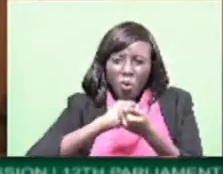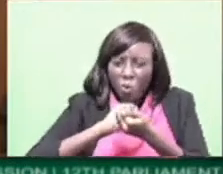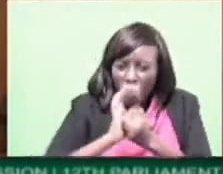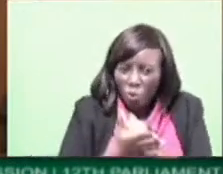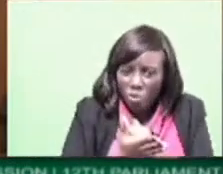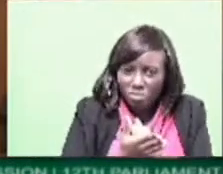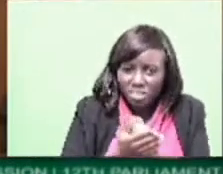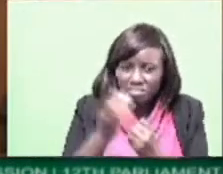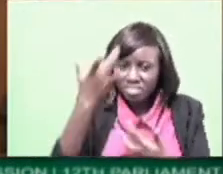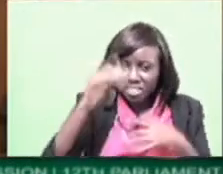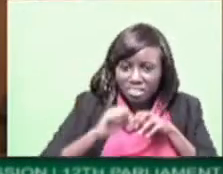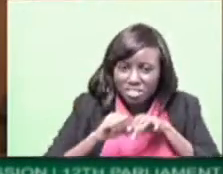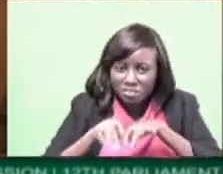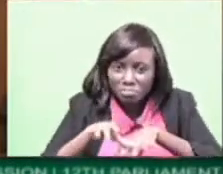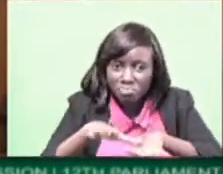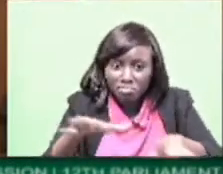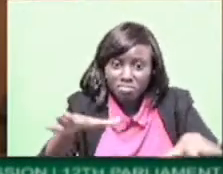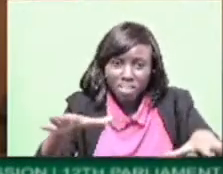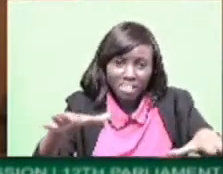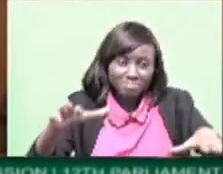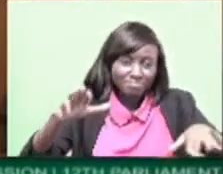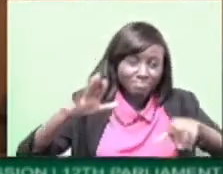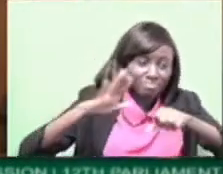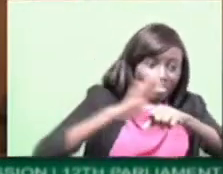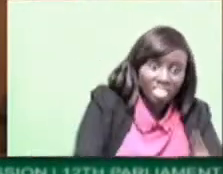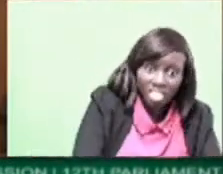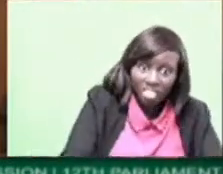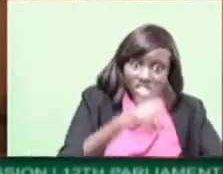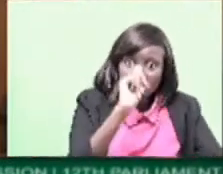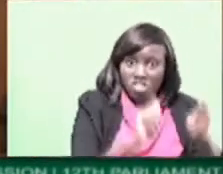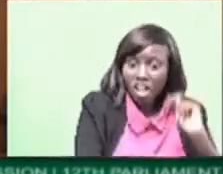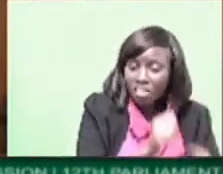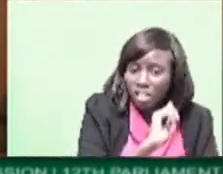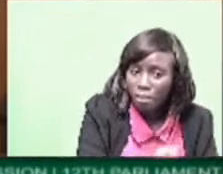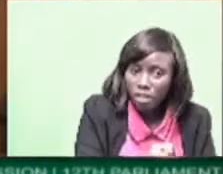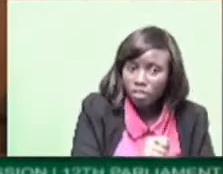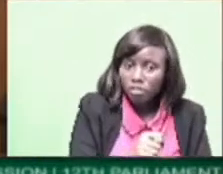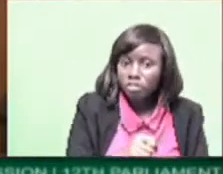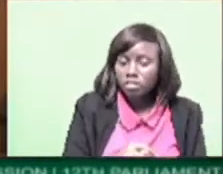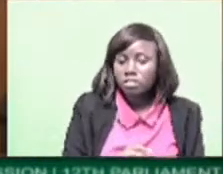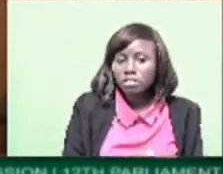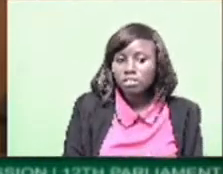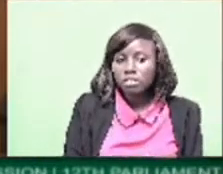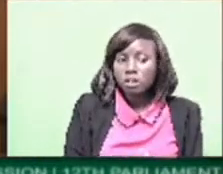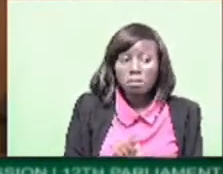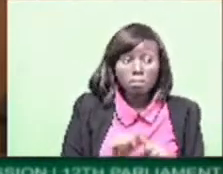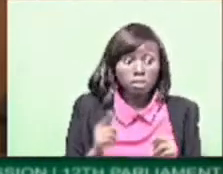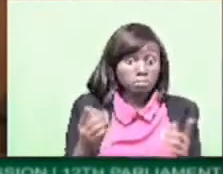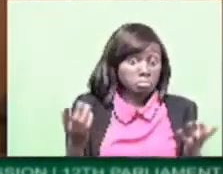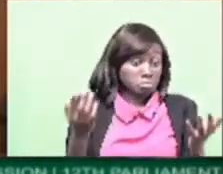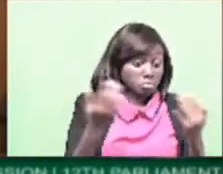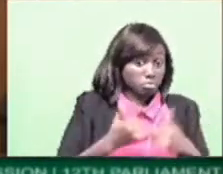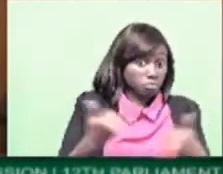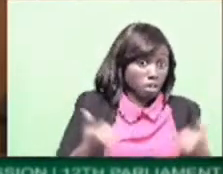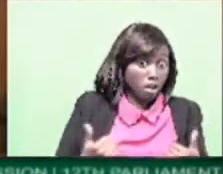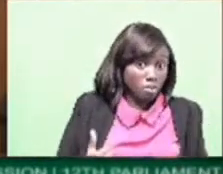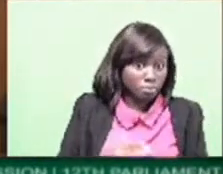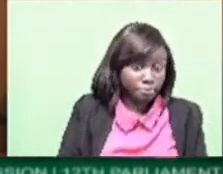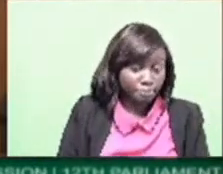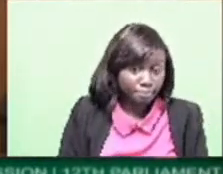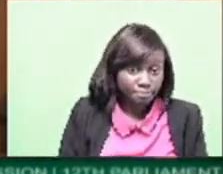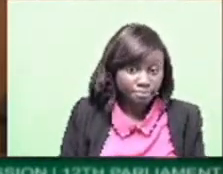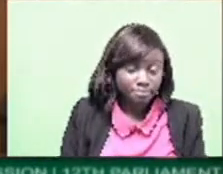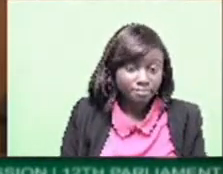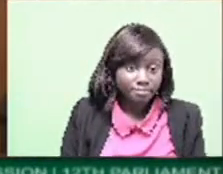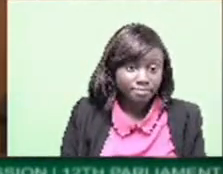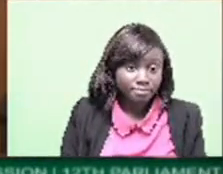And we are here today to introduce some far-reaching and I would say some historic legislation to make